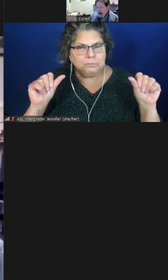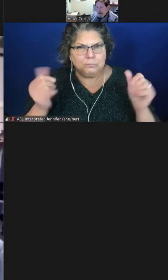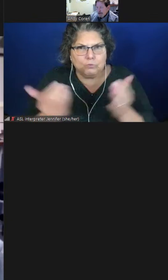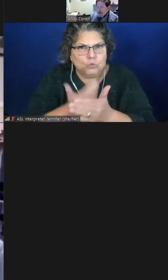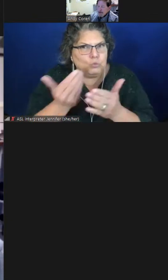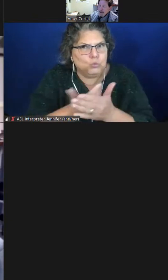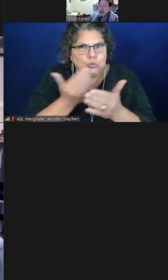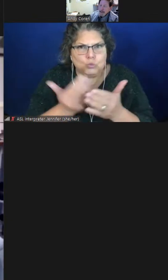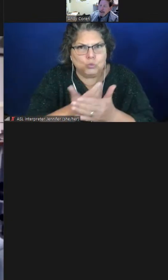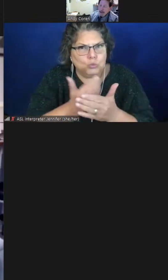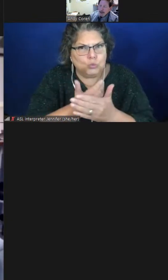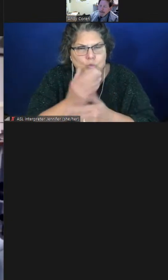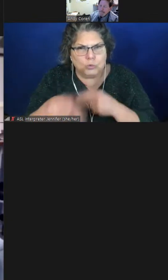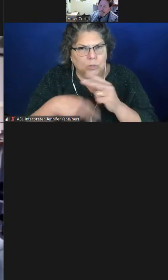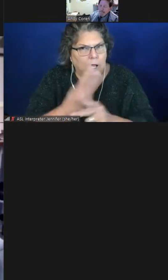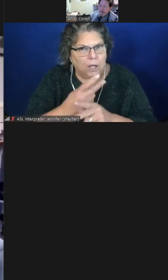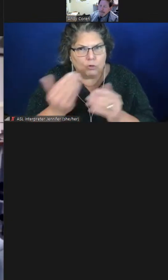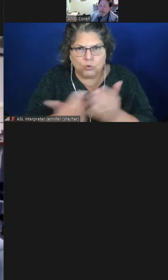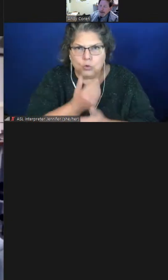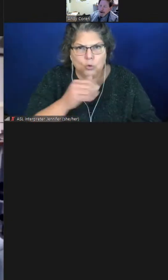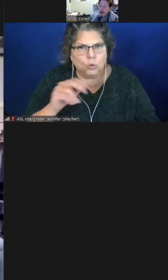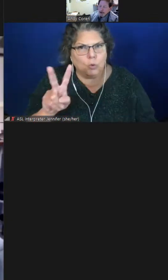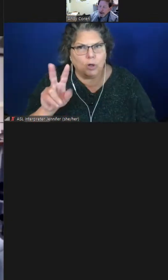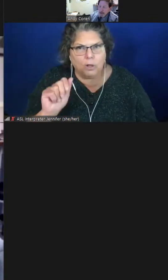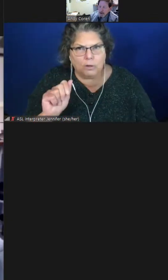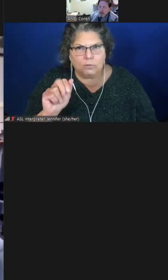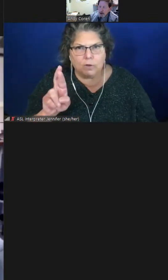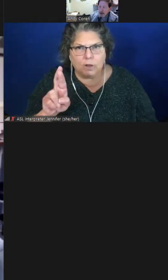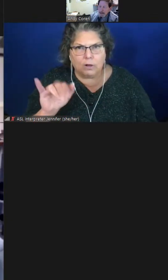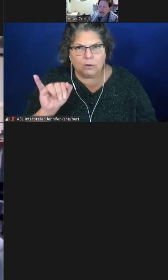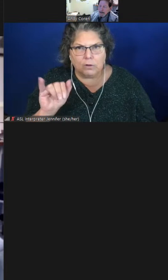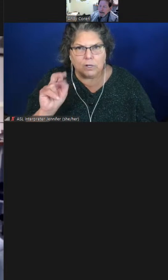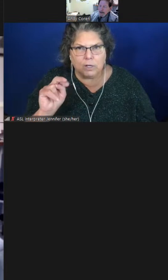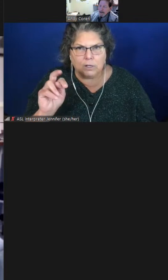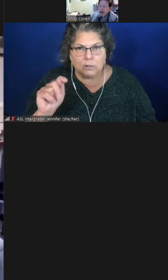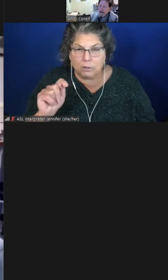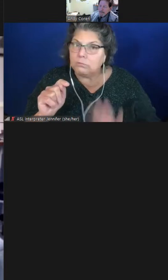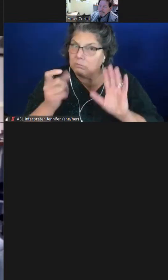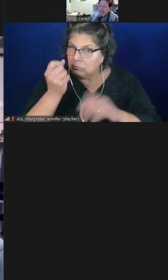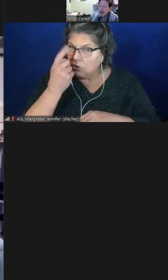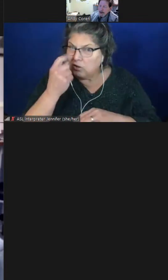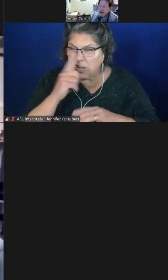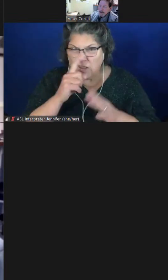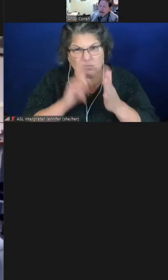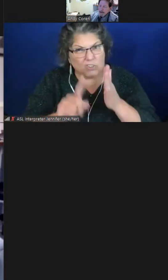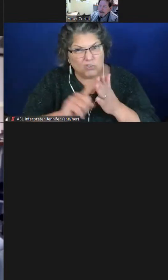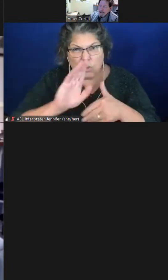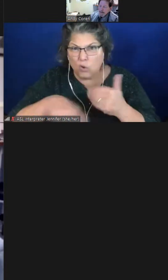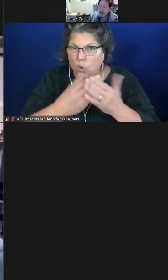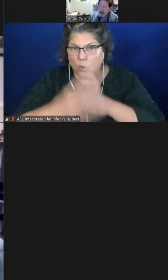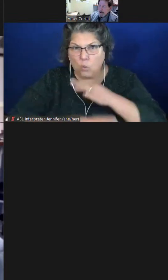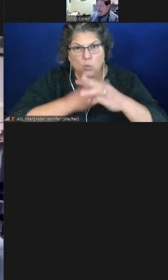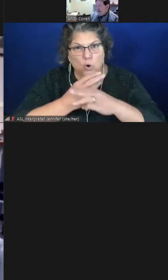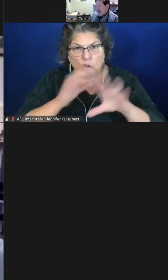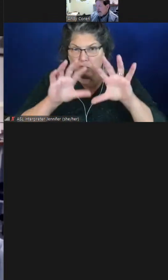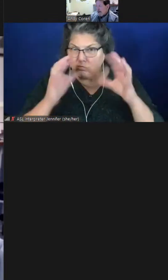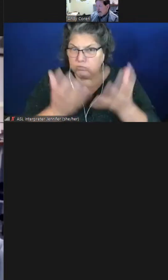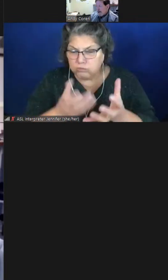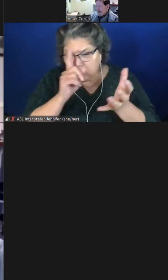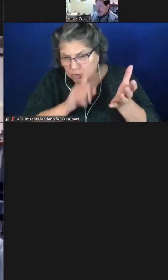emerging variants. They are looking worldwide, and I think that they may